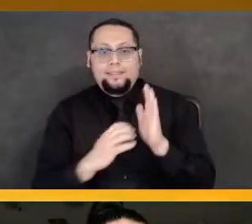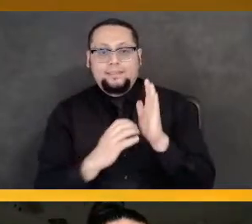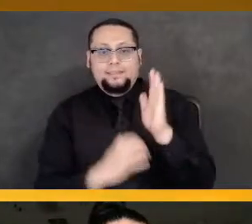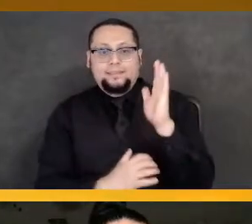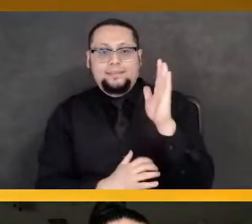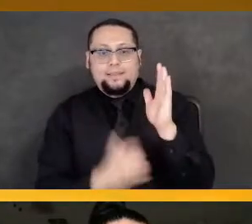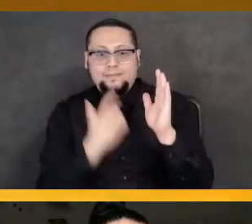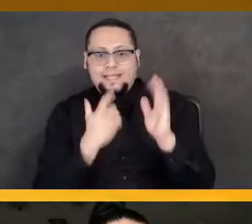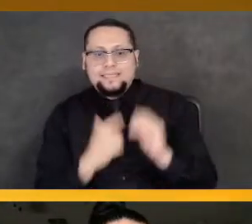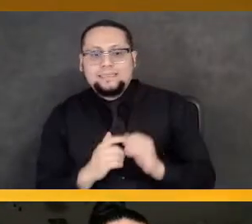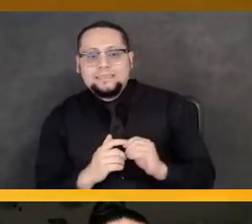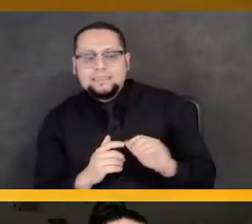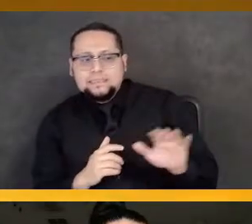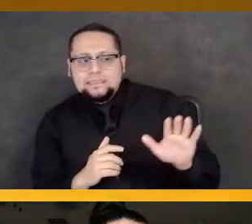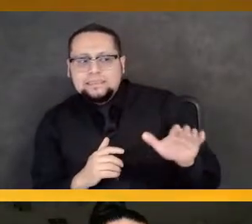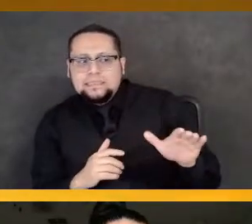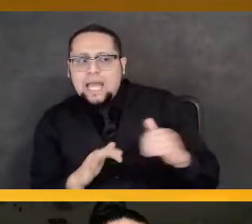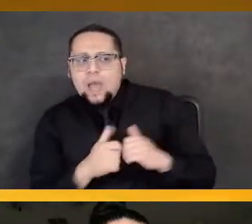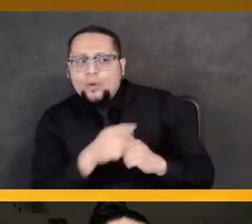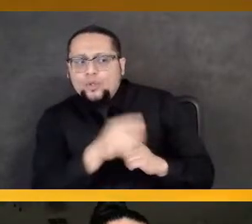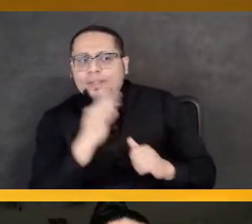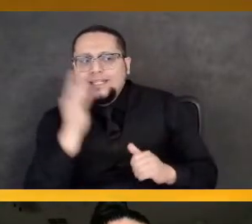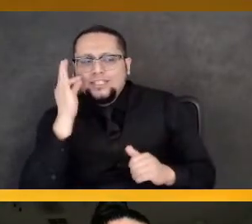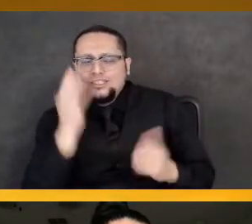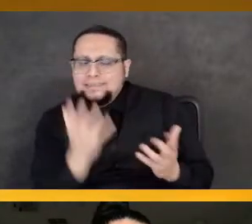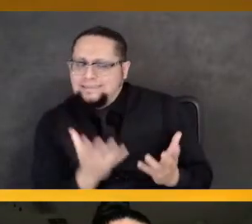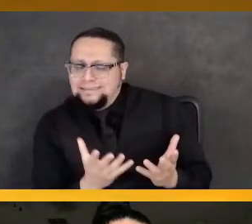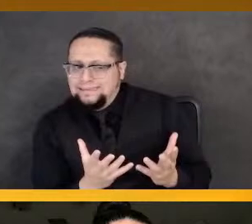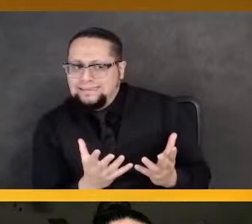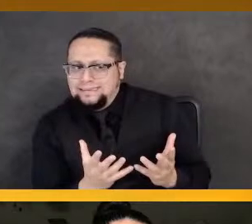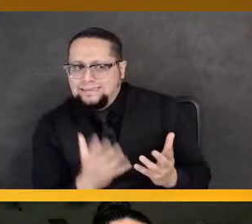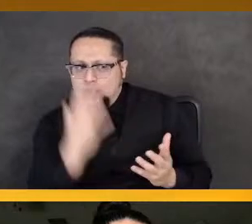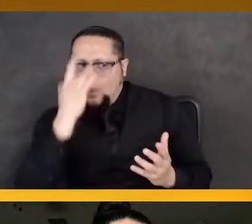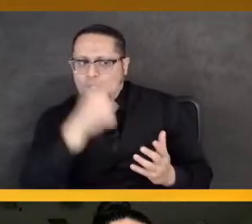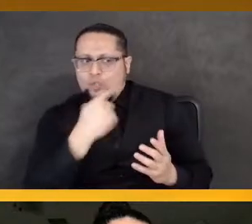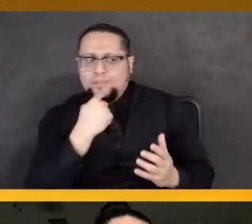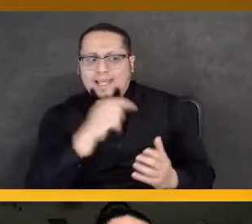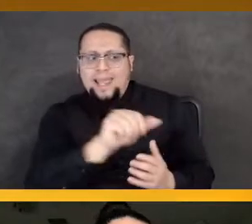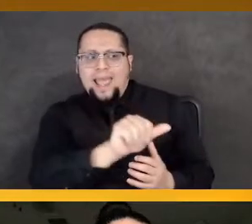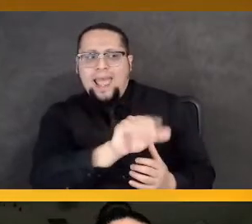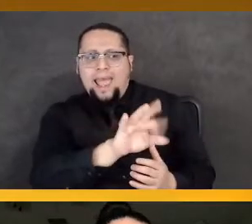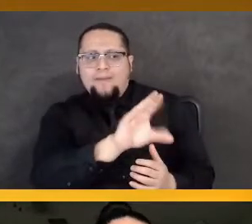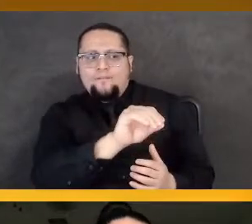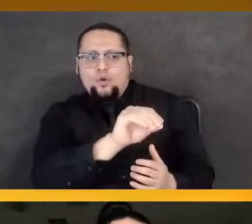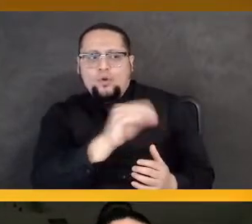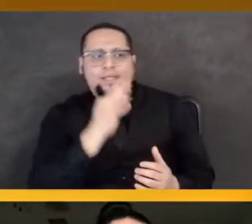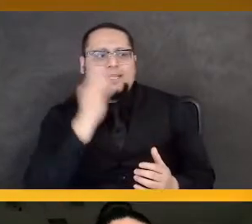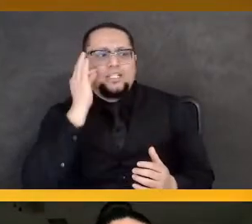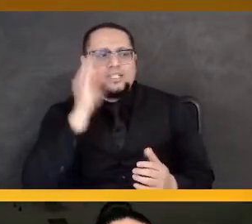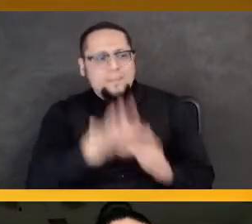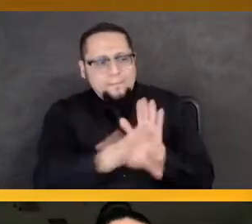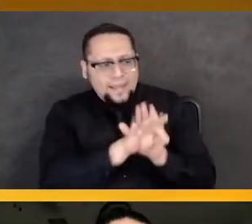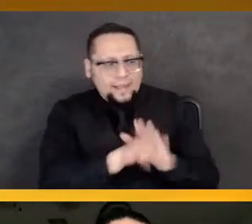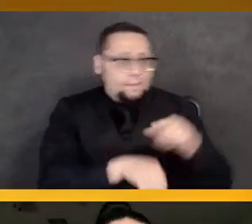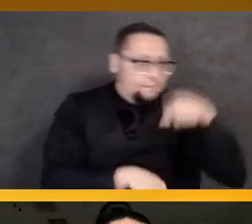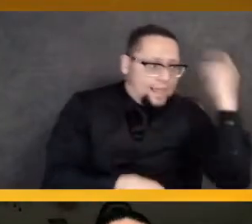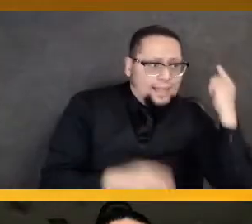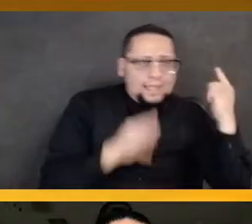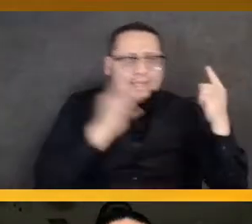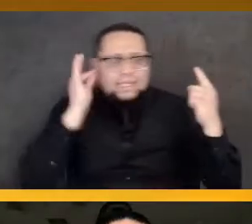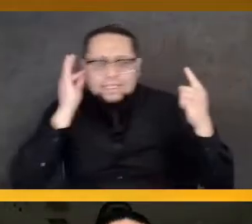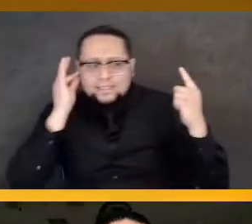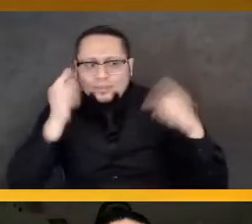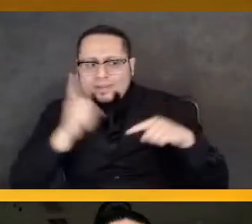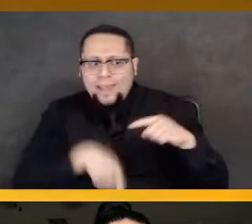saying, how are you Indigenous though? Why do you say Afro-Indigenous? Just pick one. When it's Afro-Indigenous people